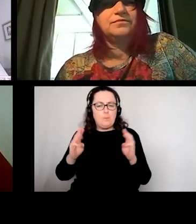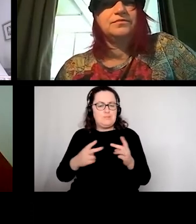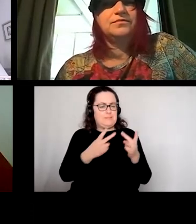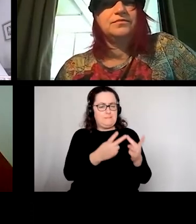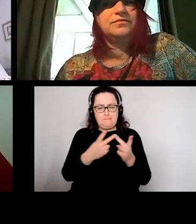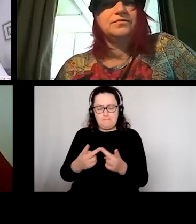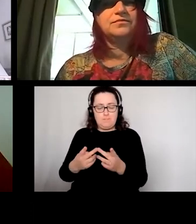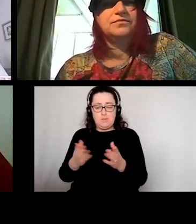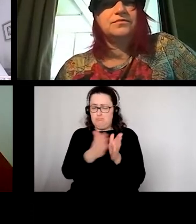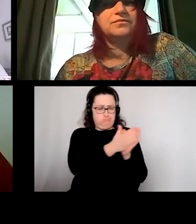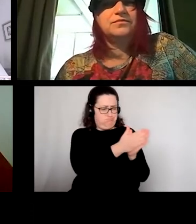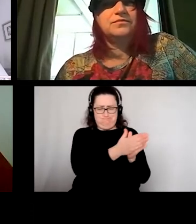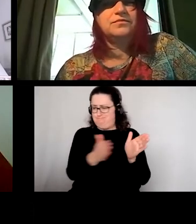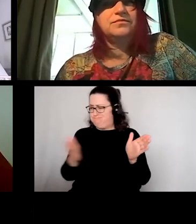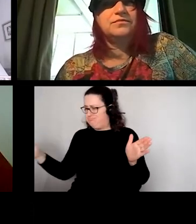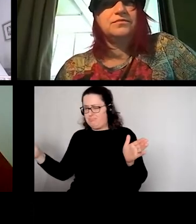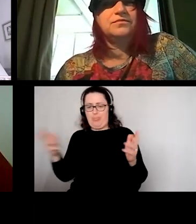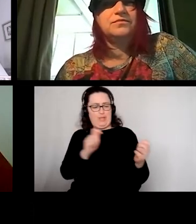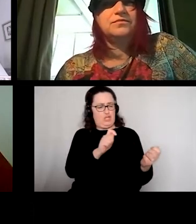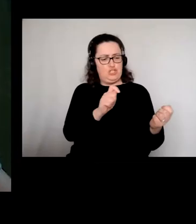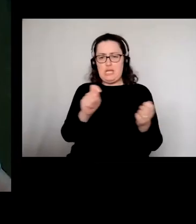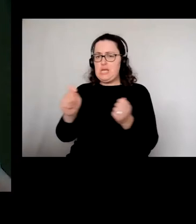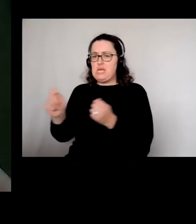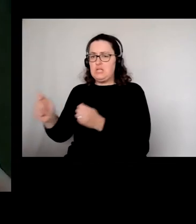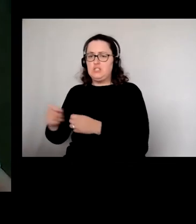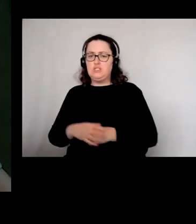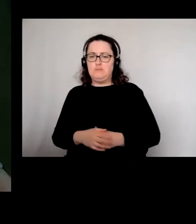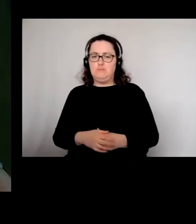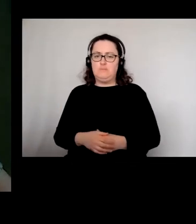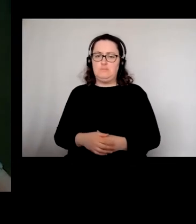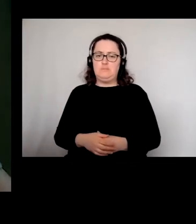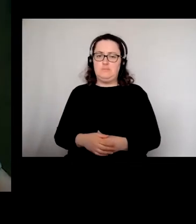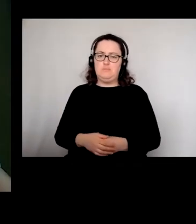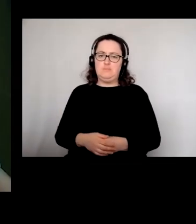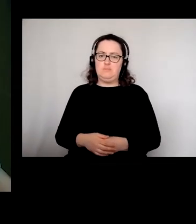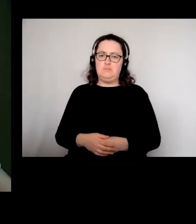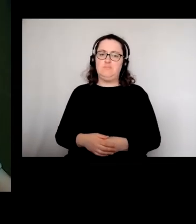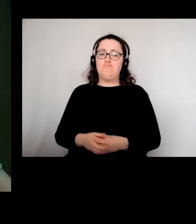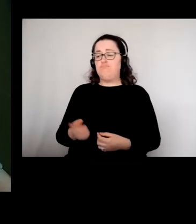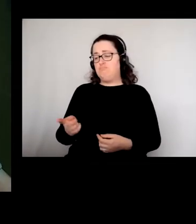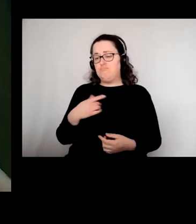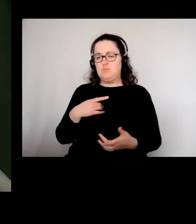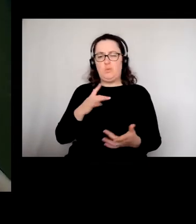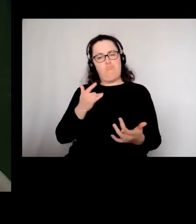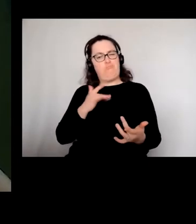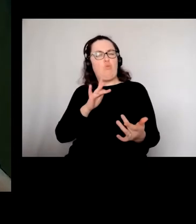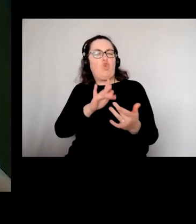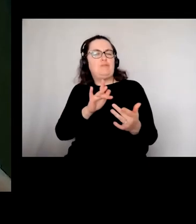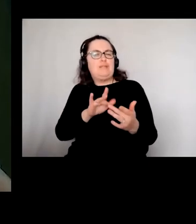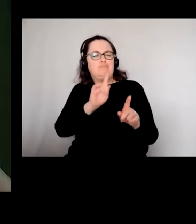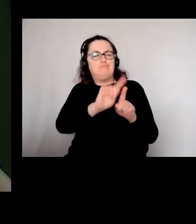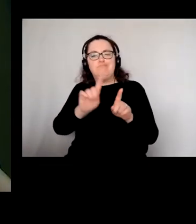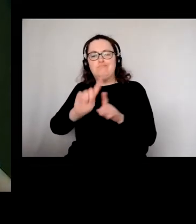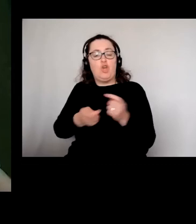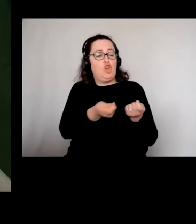at various stages of their evolution. There are obviously in contact with curators